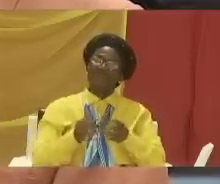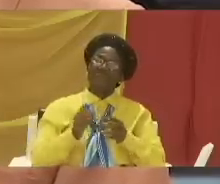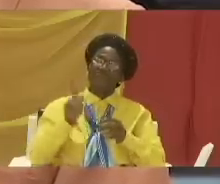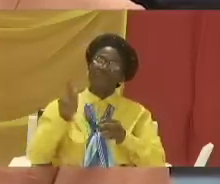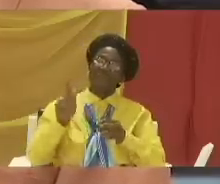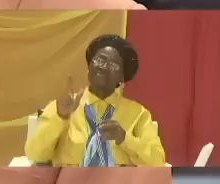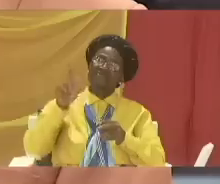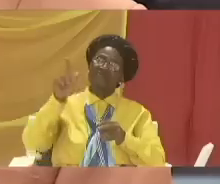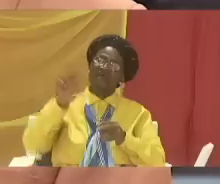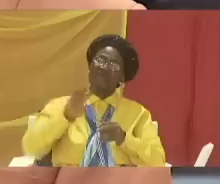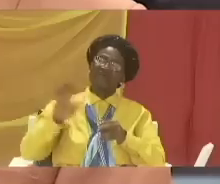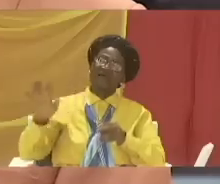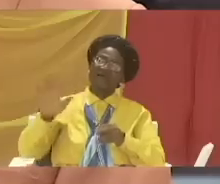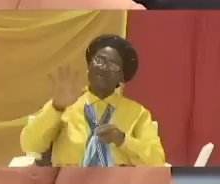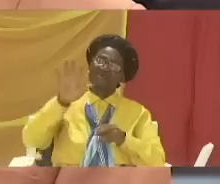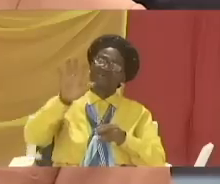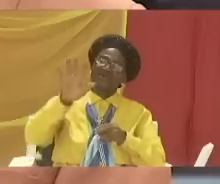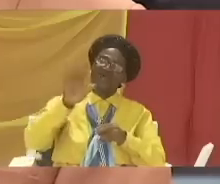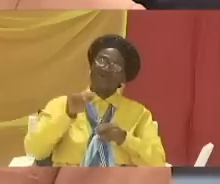21, verse